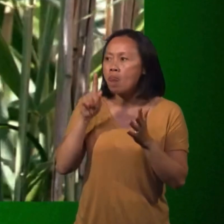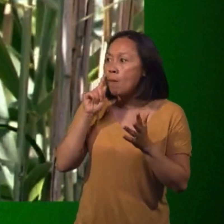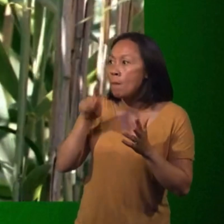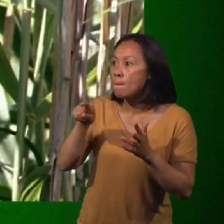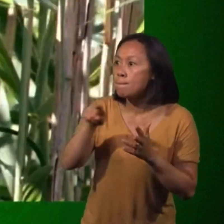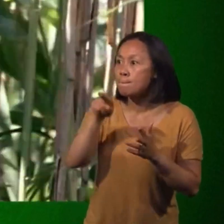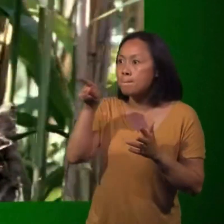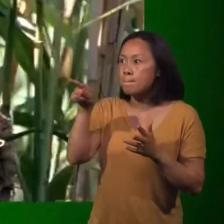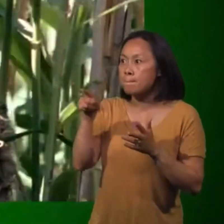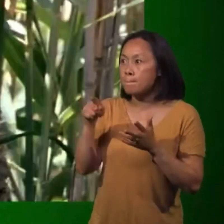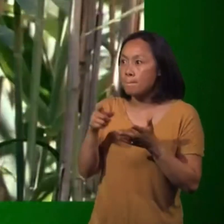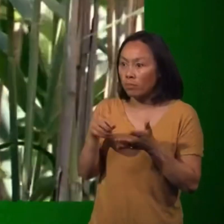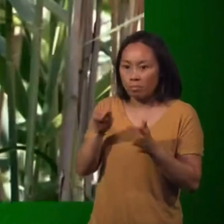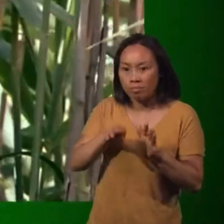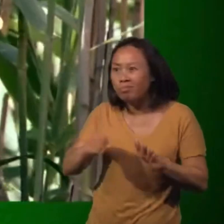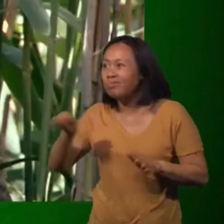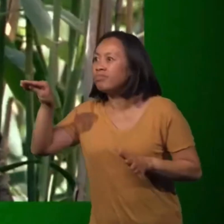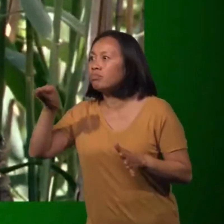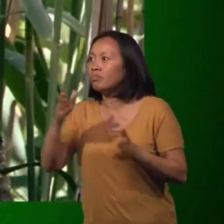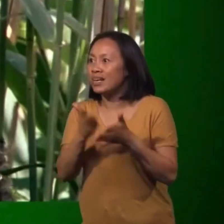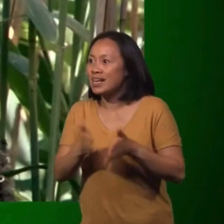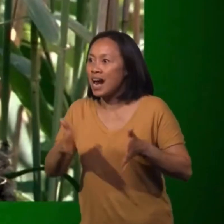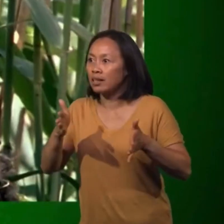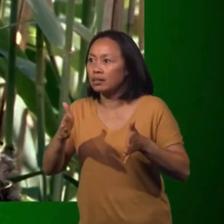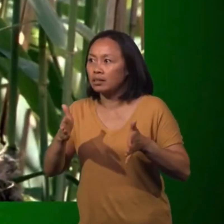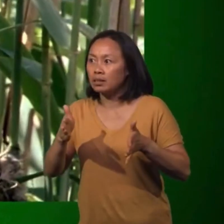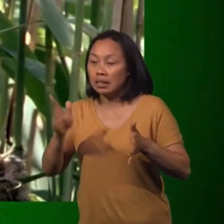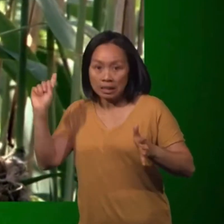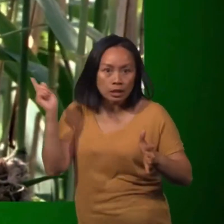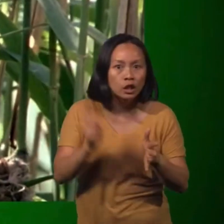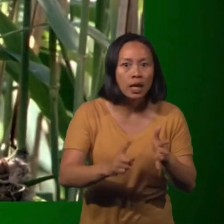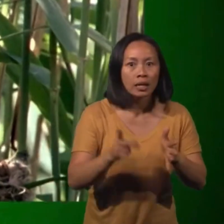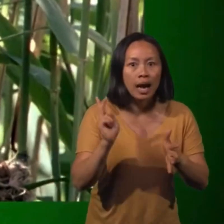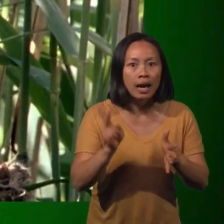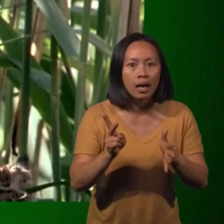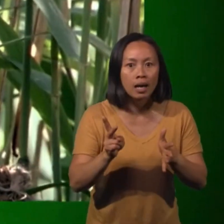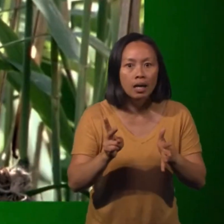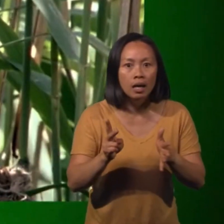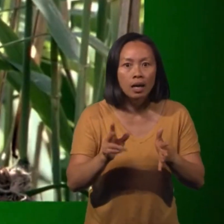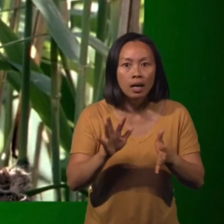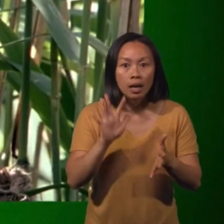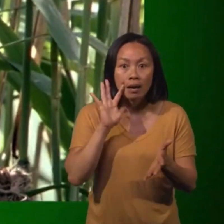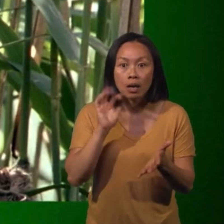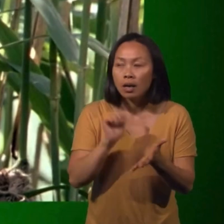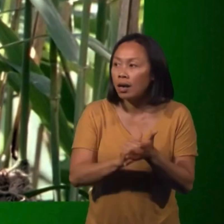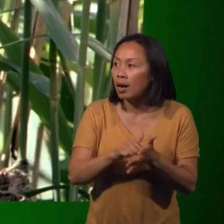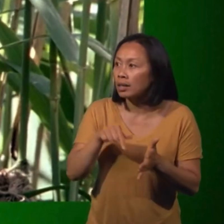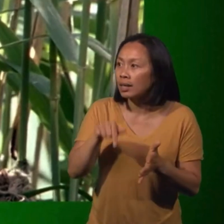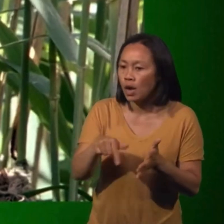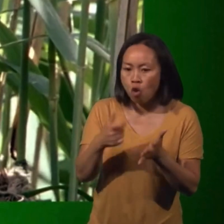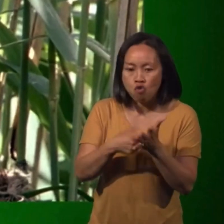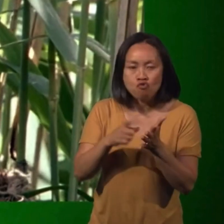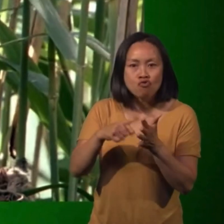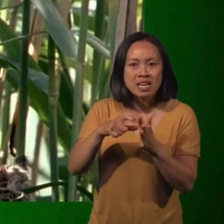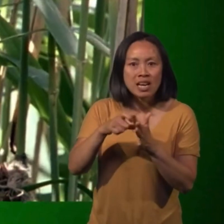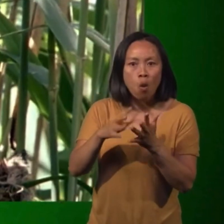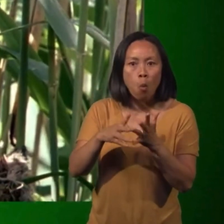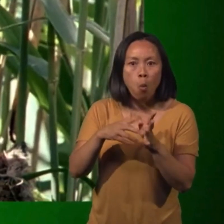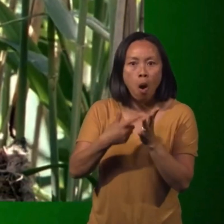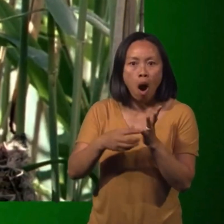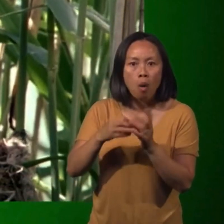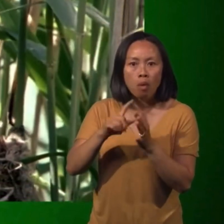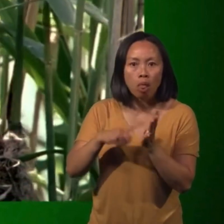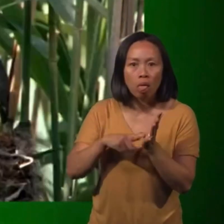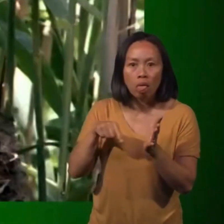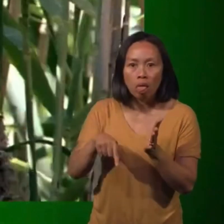It spots that the reed warbler has moved away from its nest and it dashes in as quickly as possible. If it's spotted by the reed warbler, there's a far